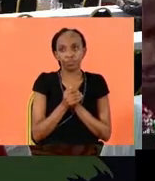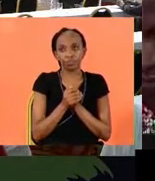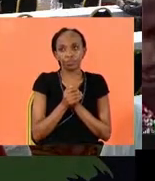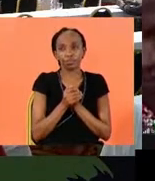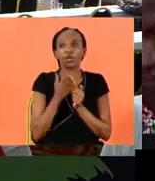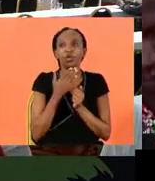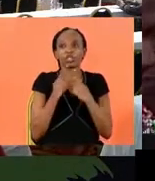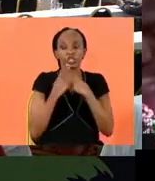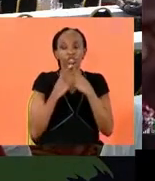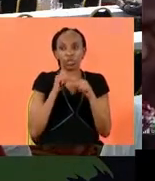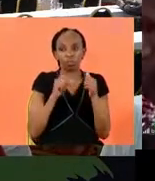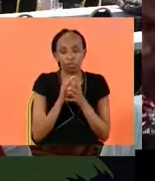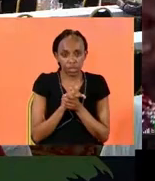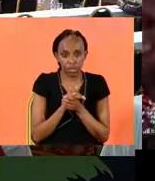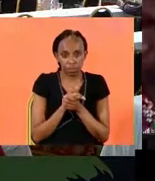I would like to talk about